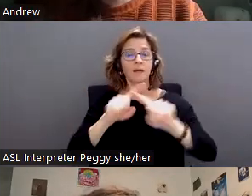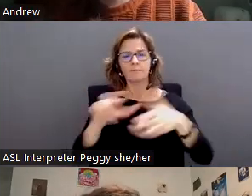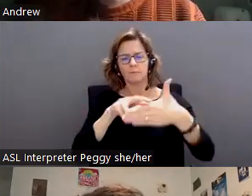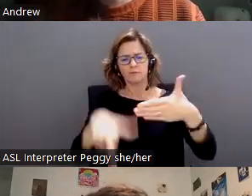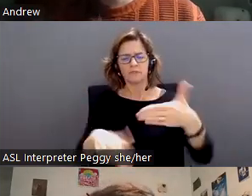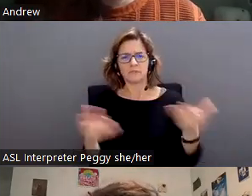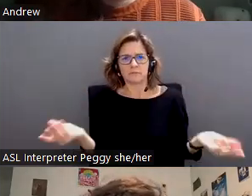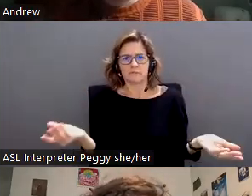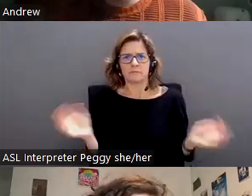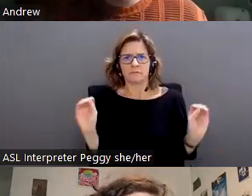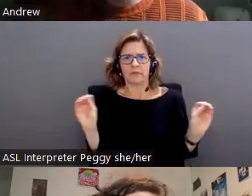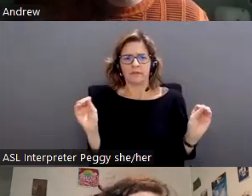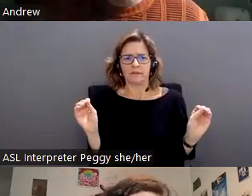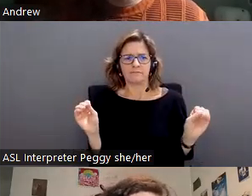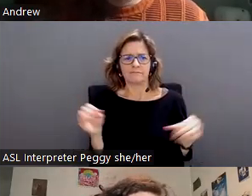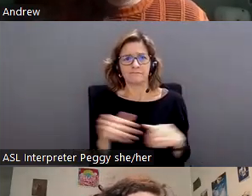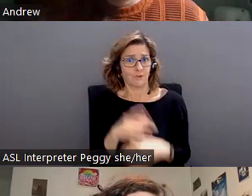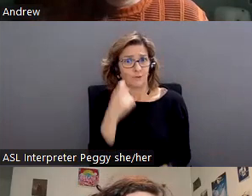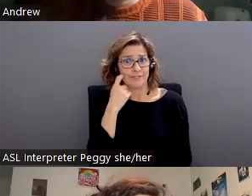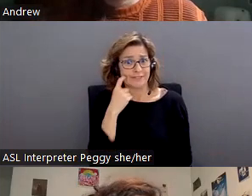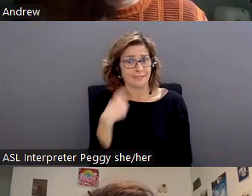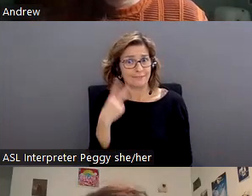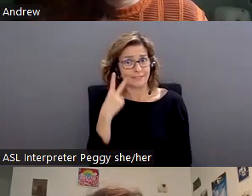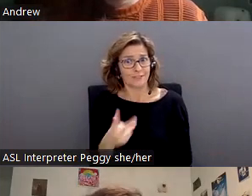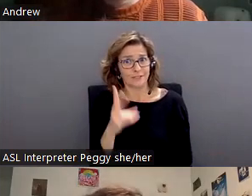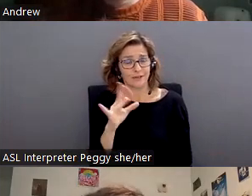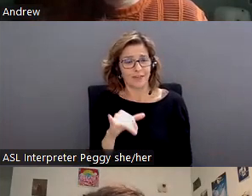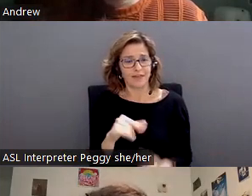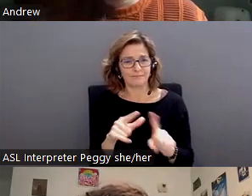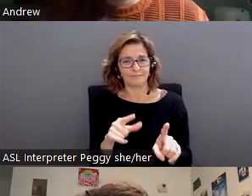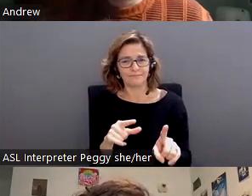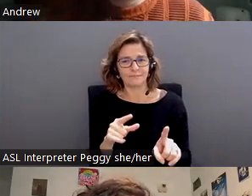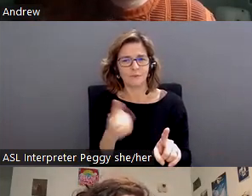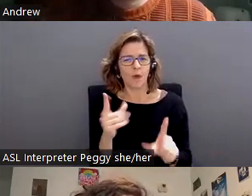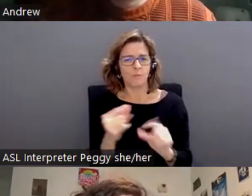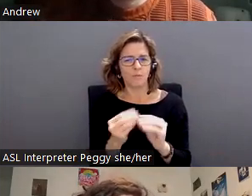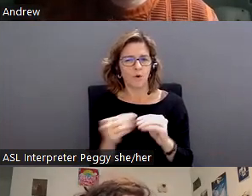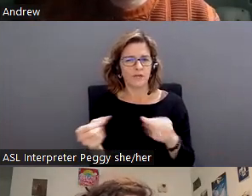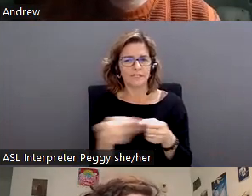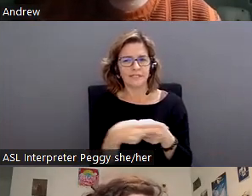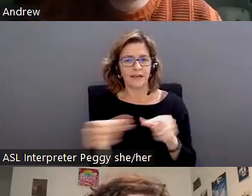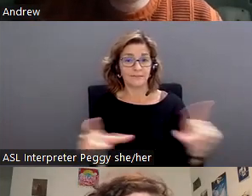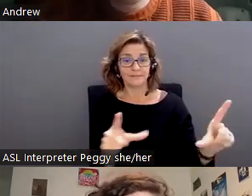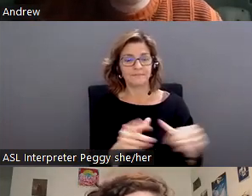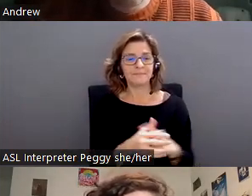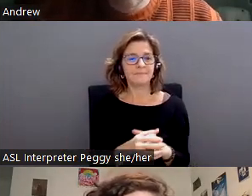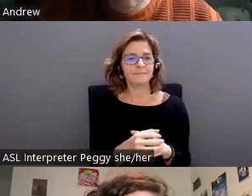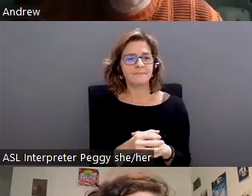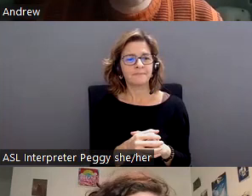is something that we saw just recently if you go to the next slide to give you a little bit of